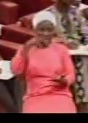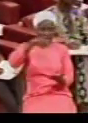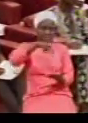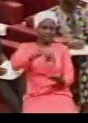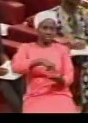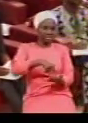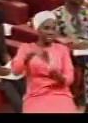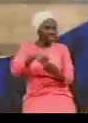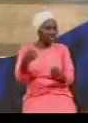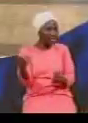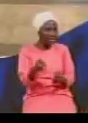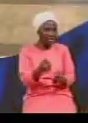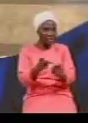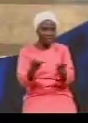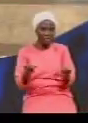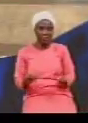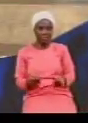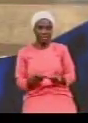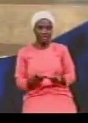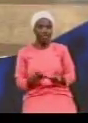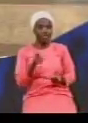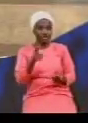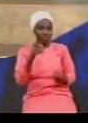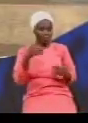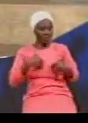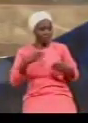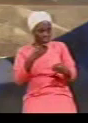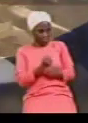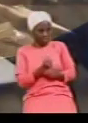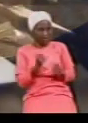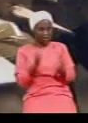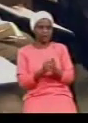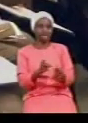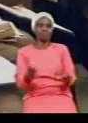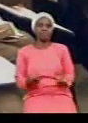any place, you have possessed that place.